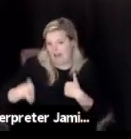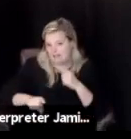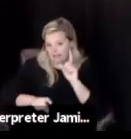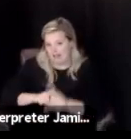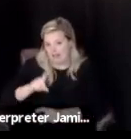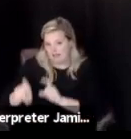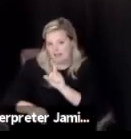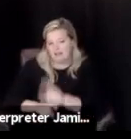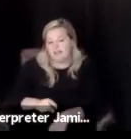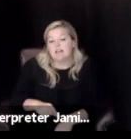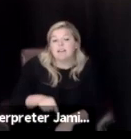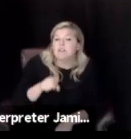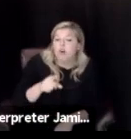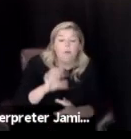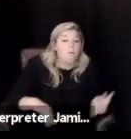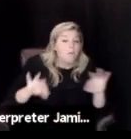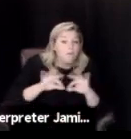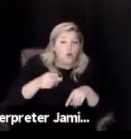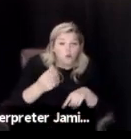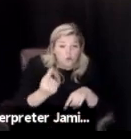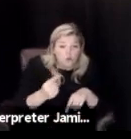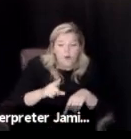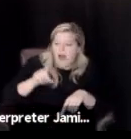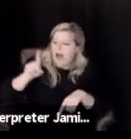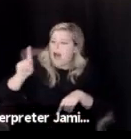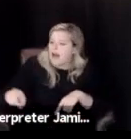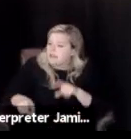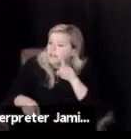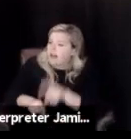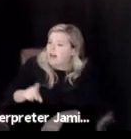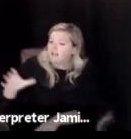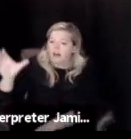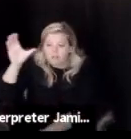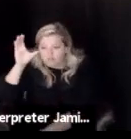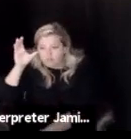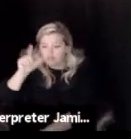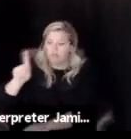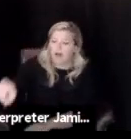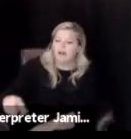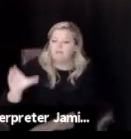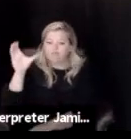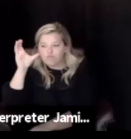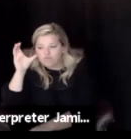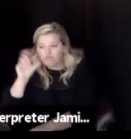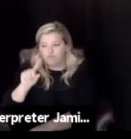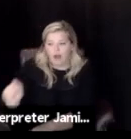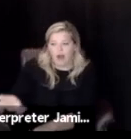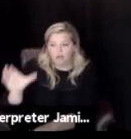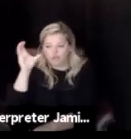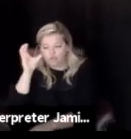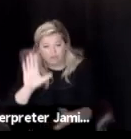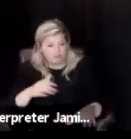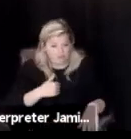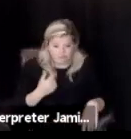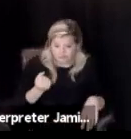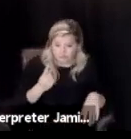do. Ask questions and listen. Ask questions and listen. I can't tell you the number